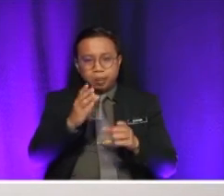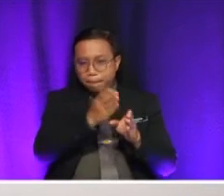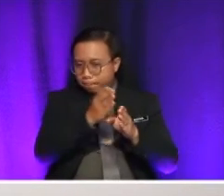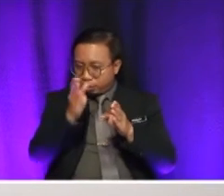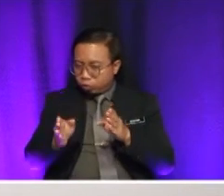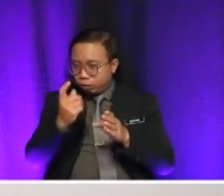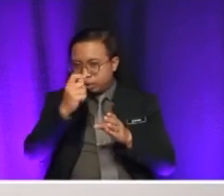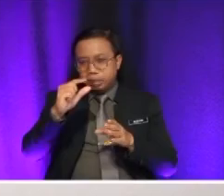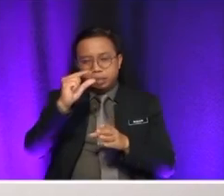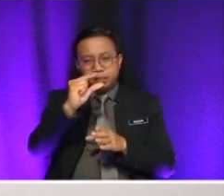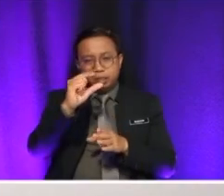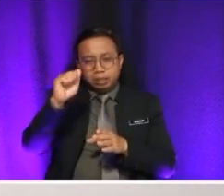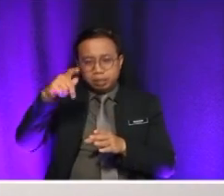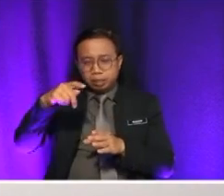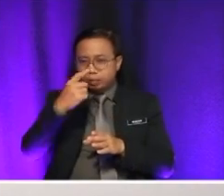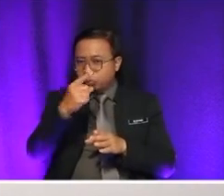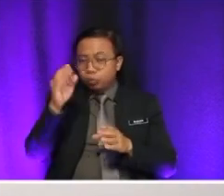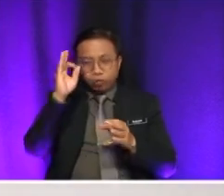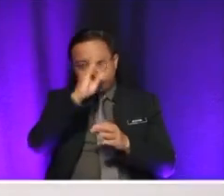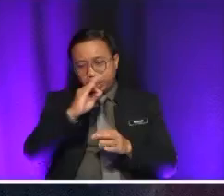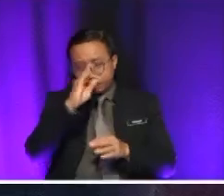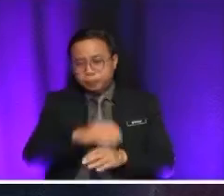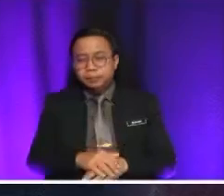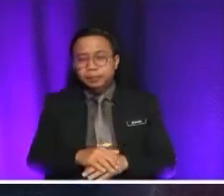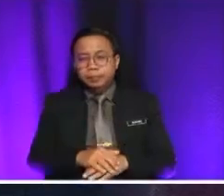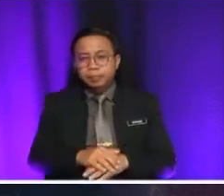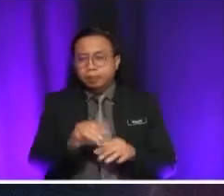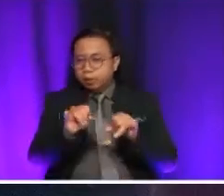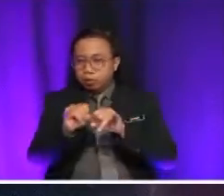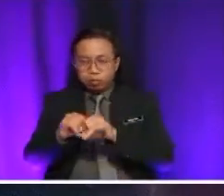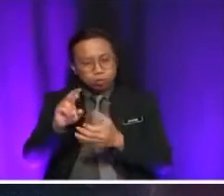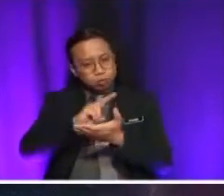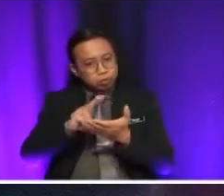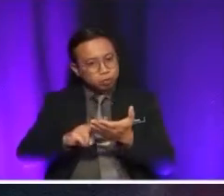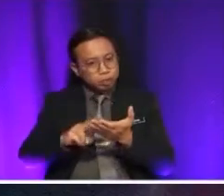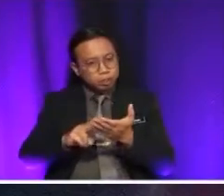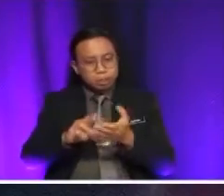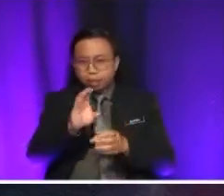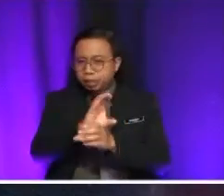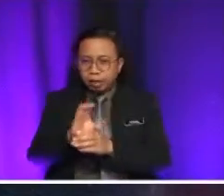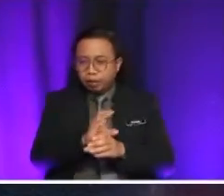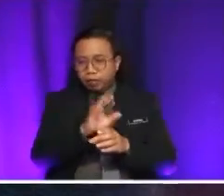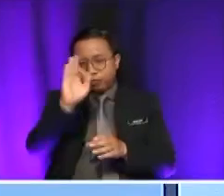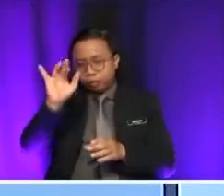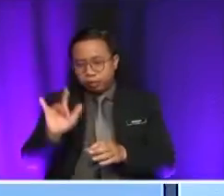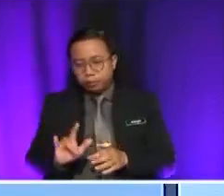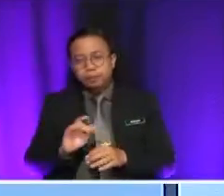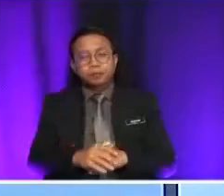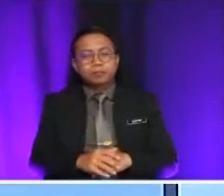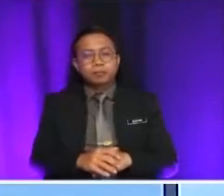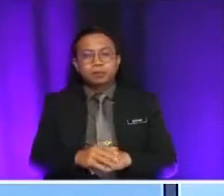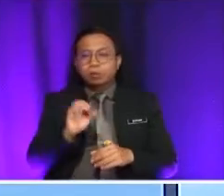between the gap that you will be able to find. yes, I believe that is so. And also read carefully the choices of answers, right, Mr. Mohana? Yes,